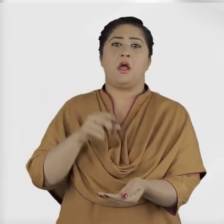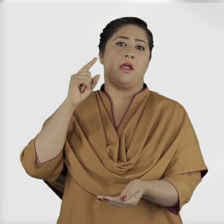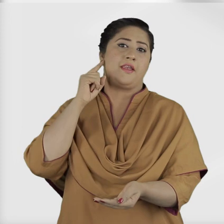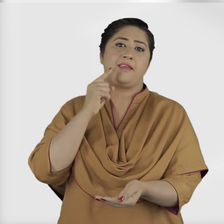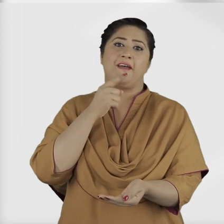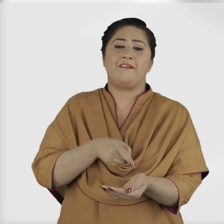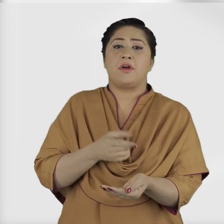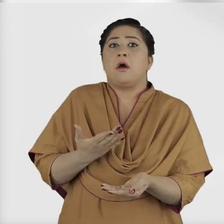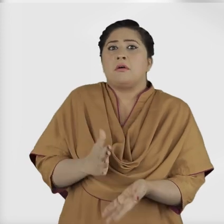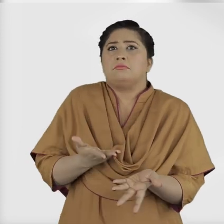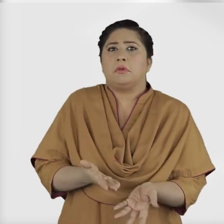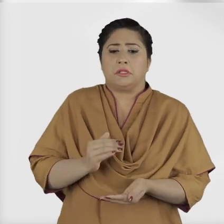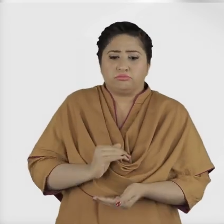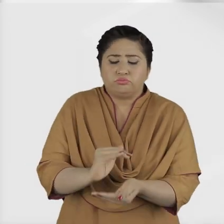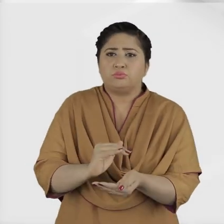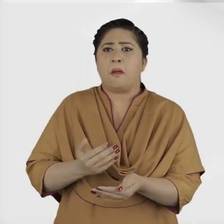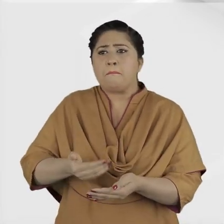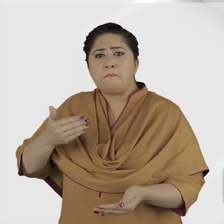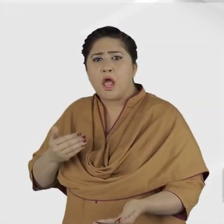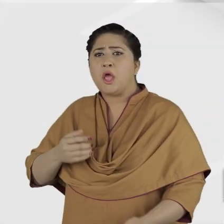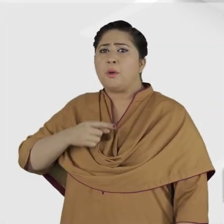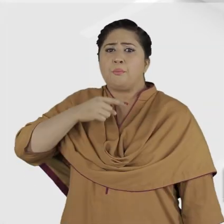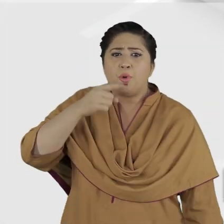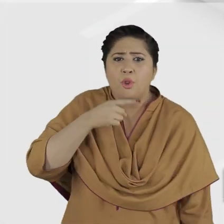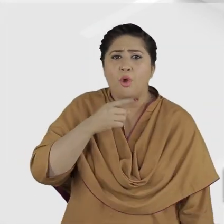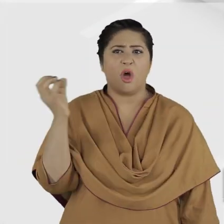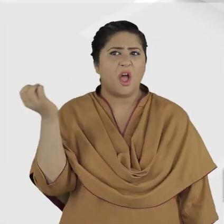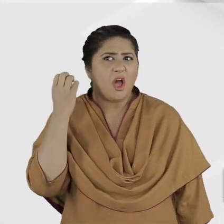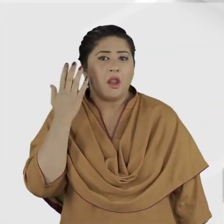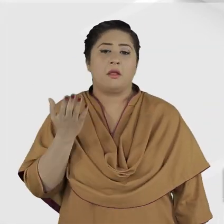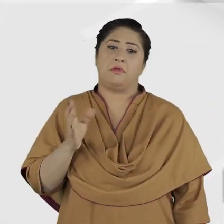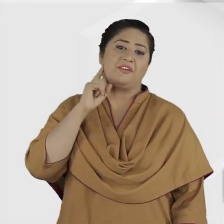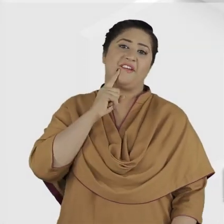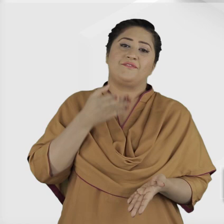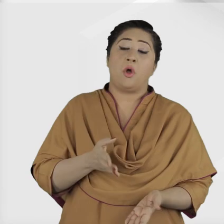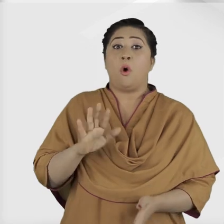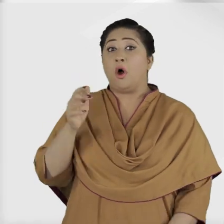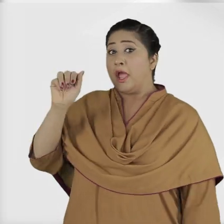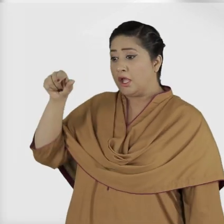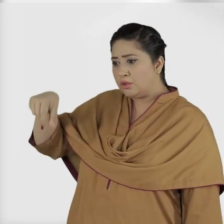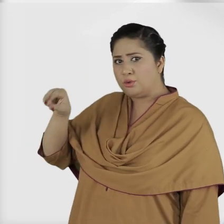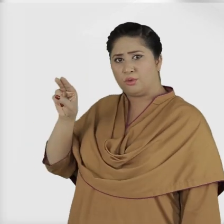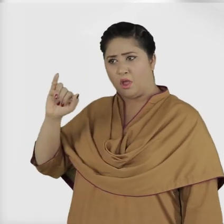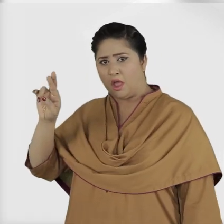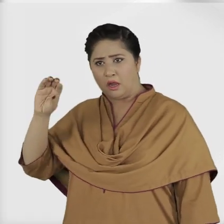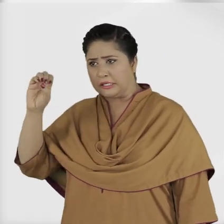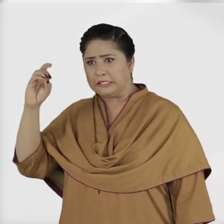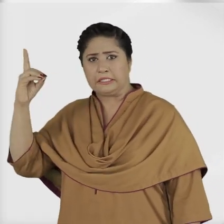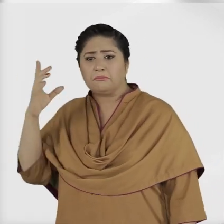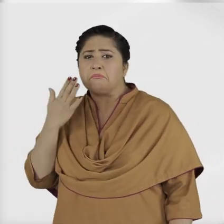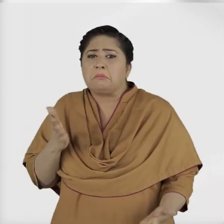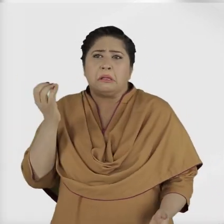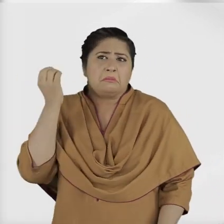before hearing or using speech. Whereas acquired deafness means that hearing loss was due to some outside